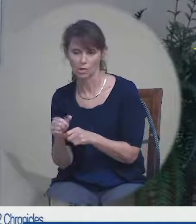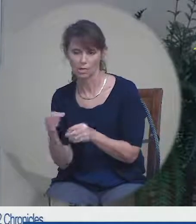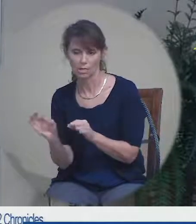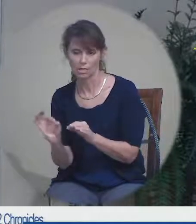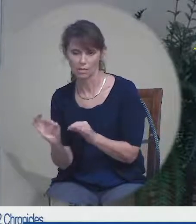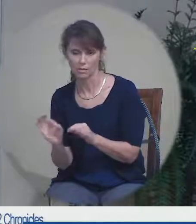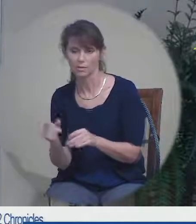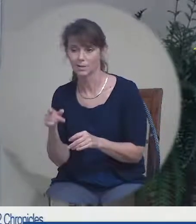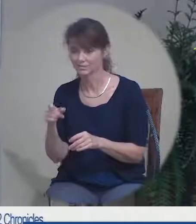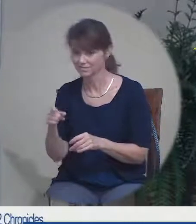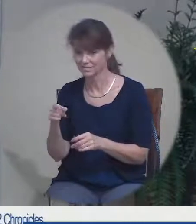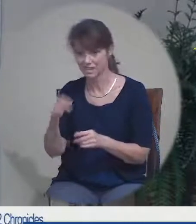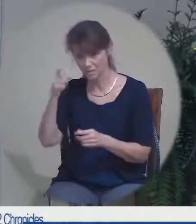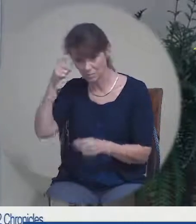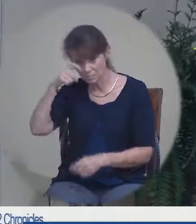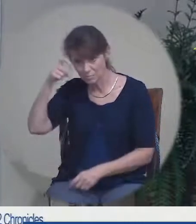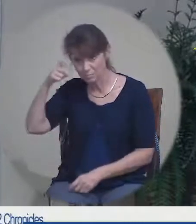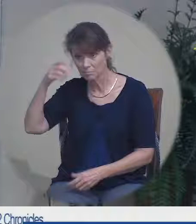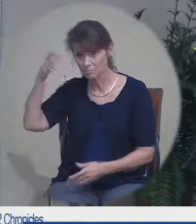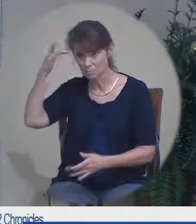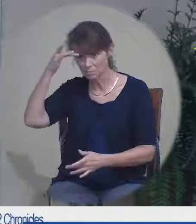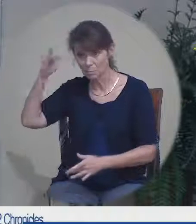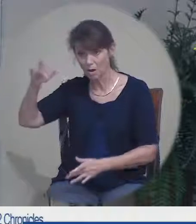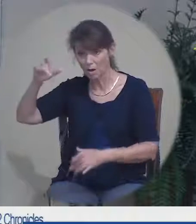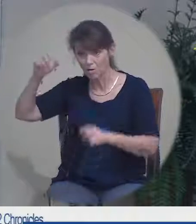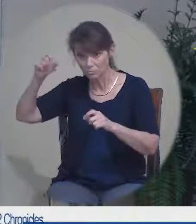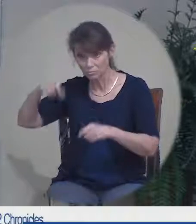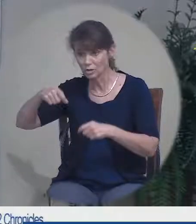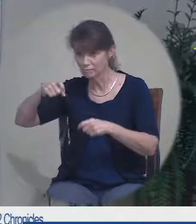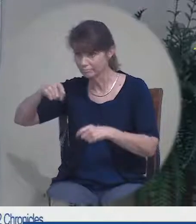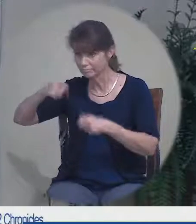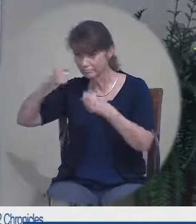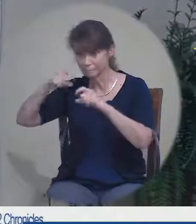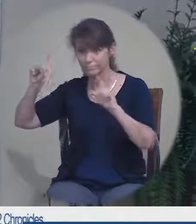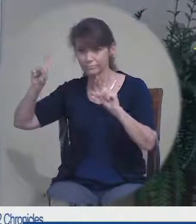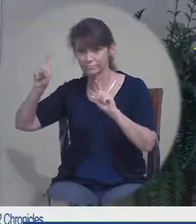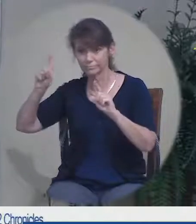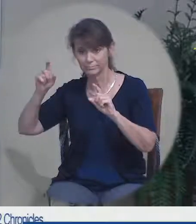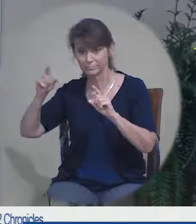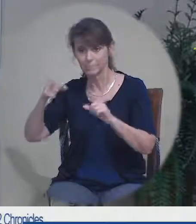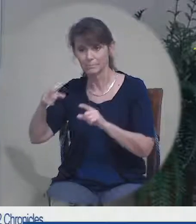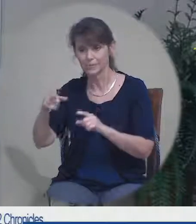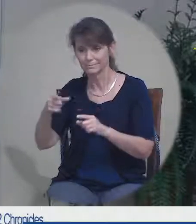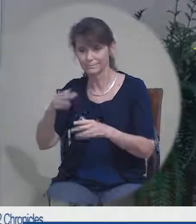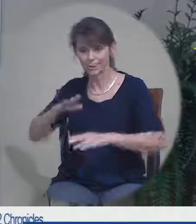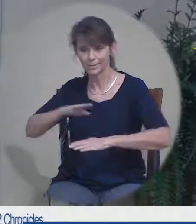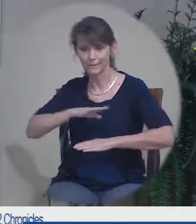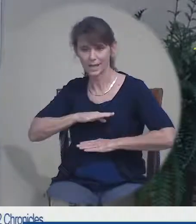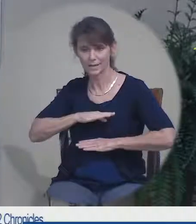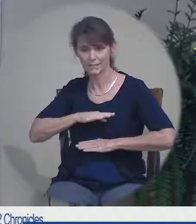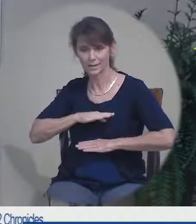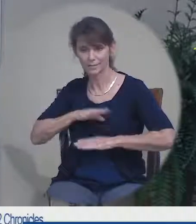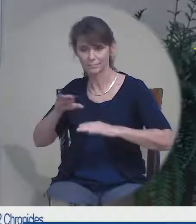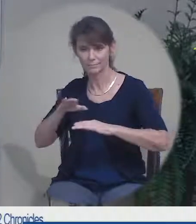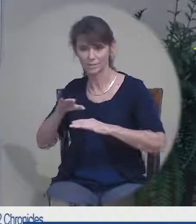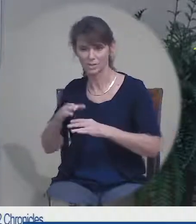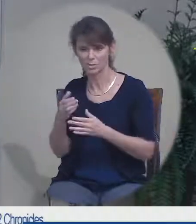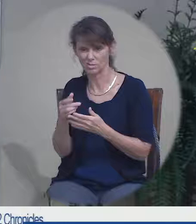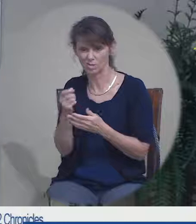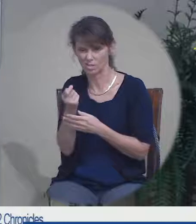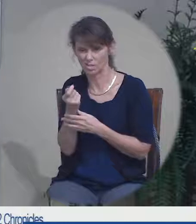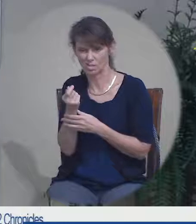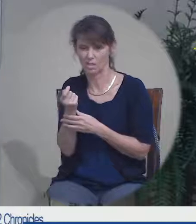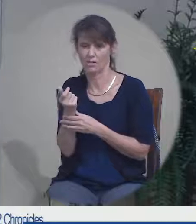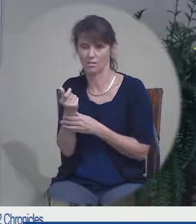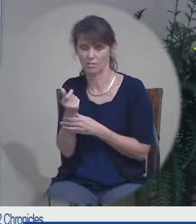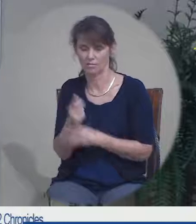says, this author I was reading who made some reflections on Elisha's life, he just said, Joash's life, he says, we think of